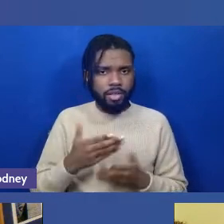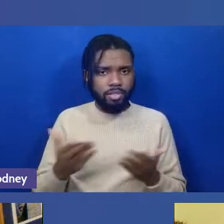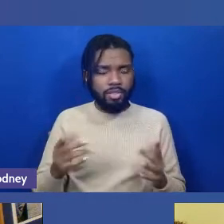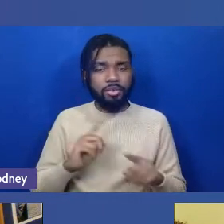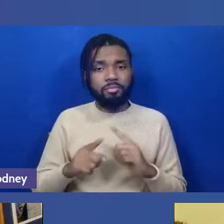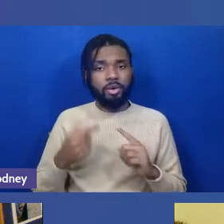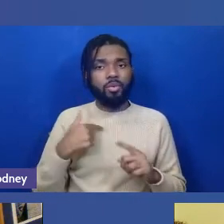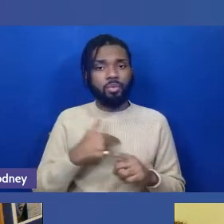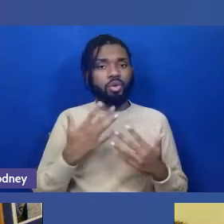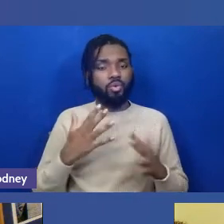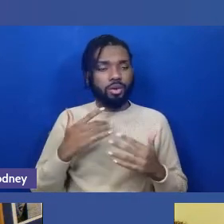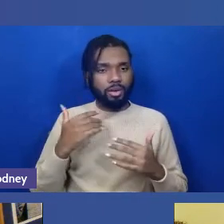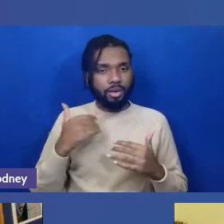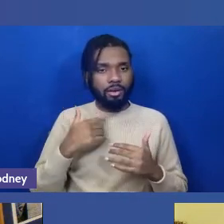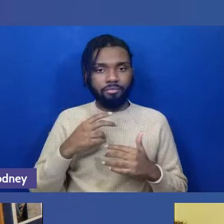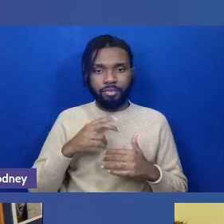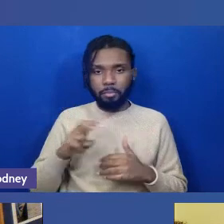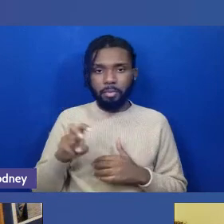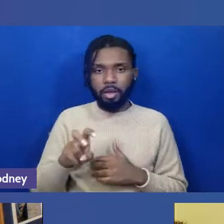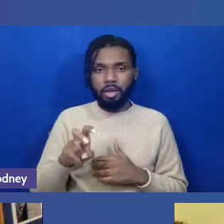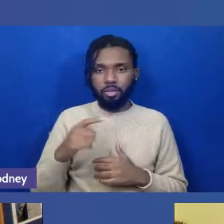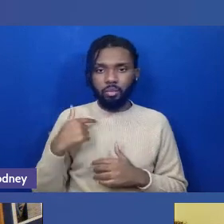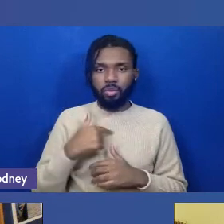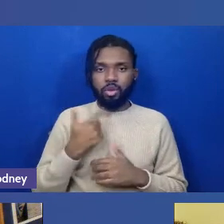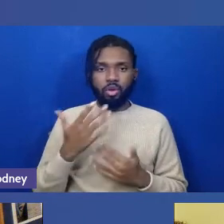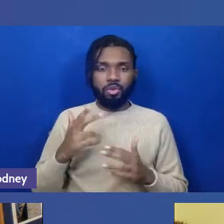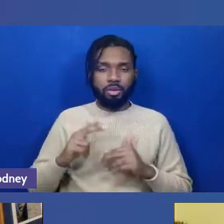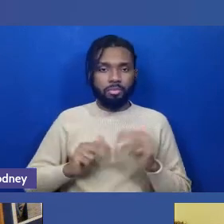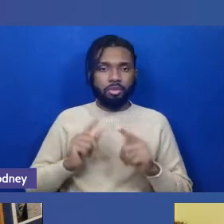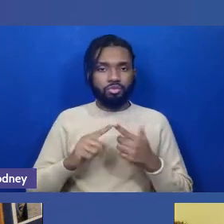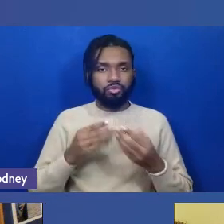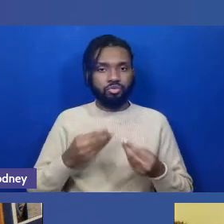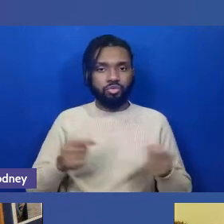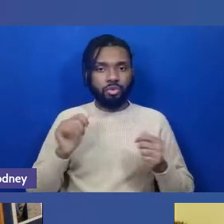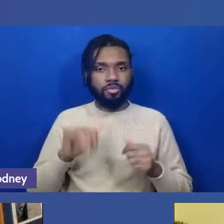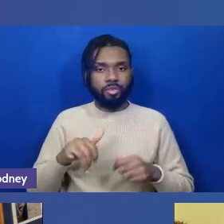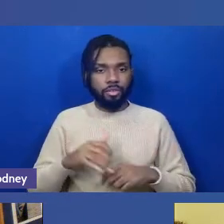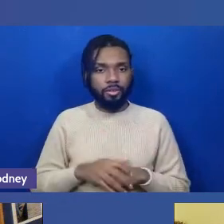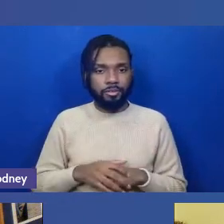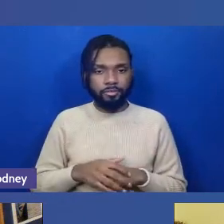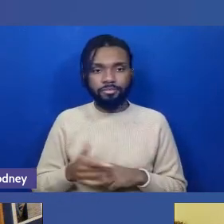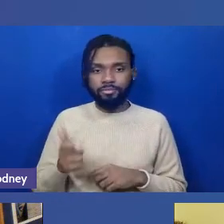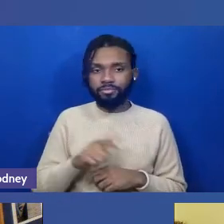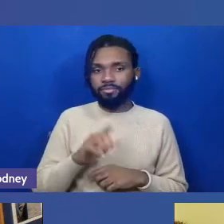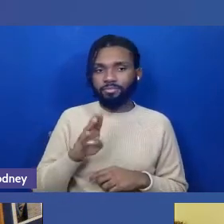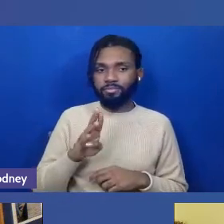built to solve it together. Now, I'm really glad you brought up that story.